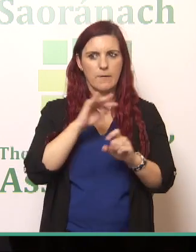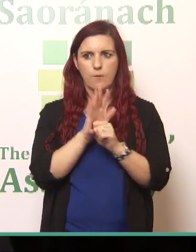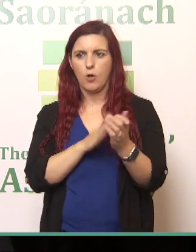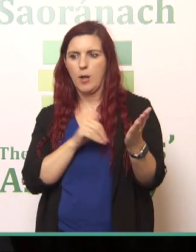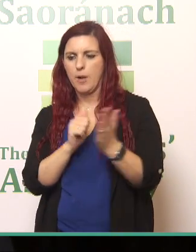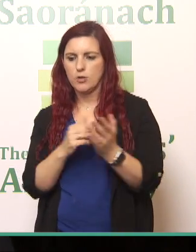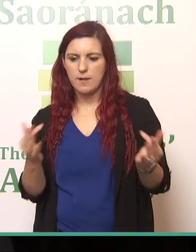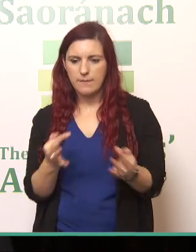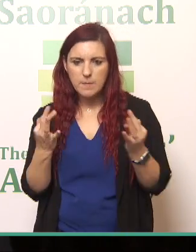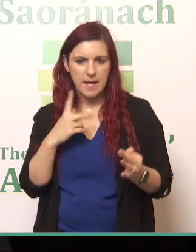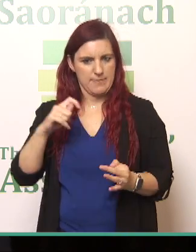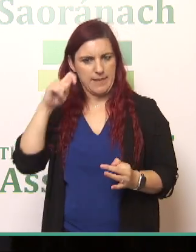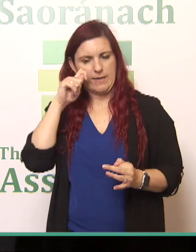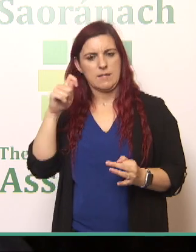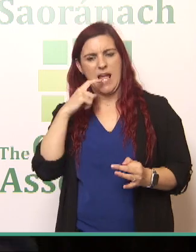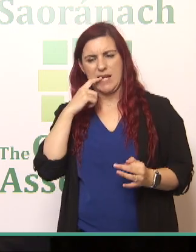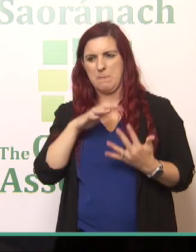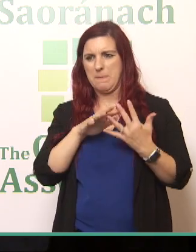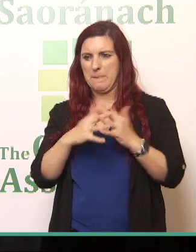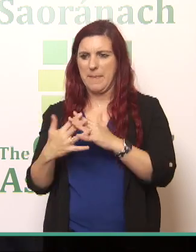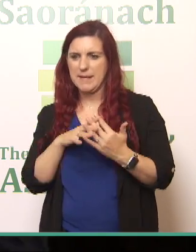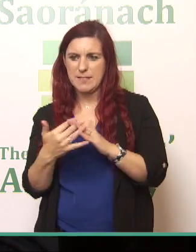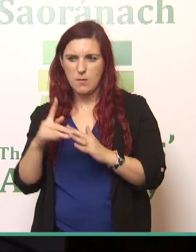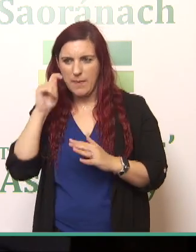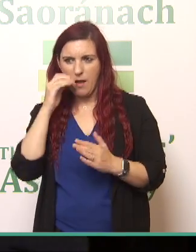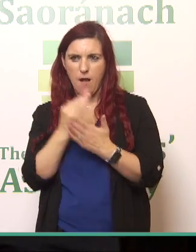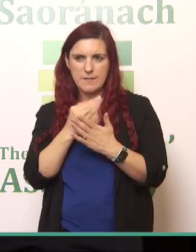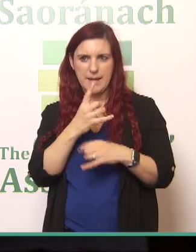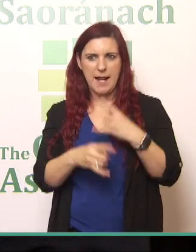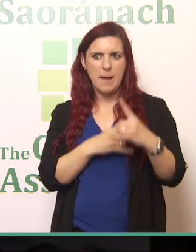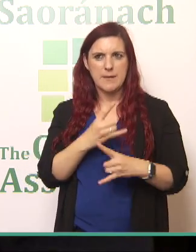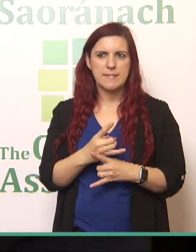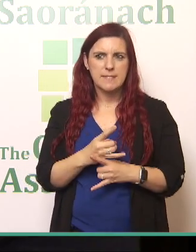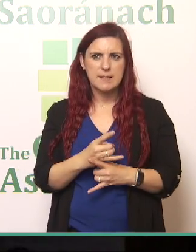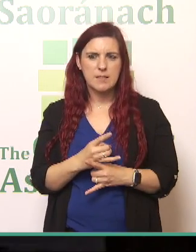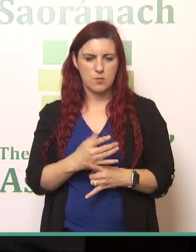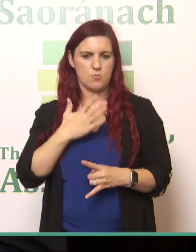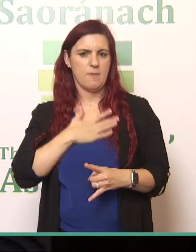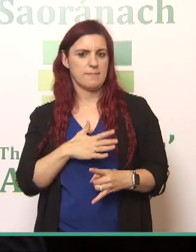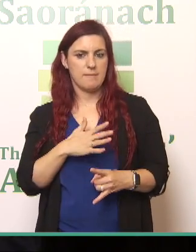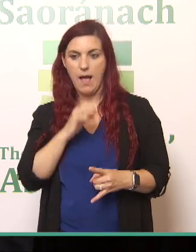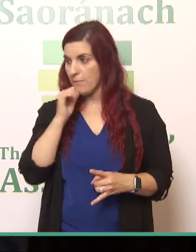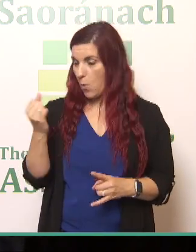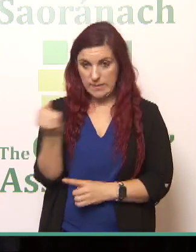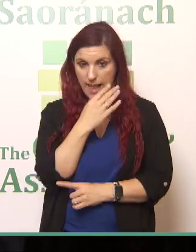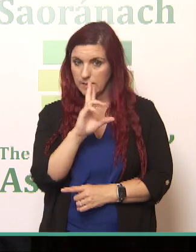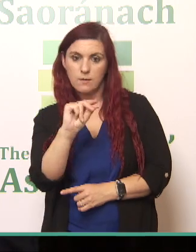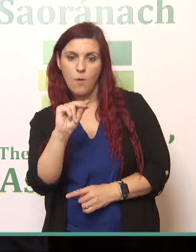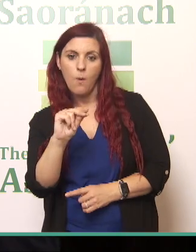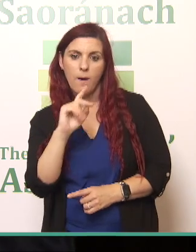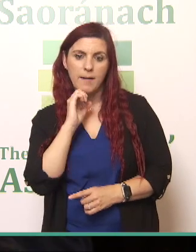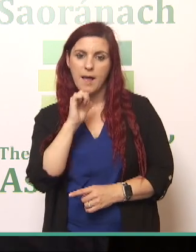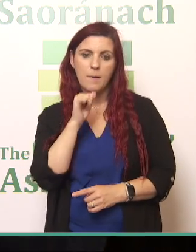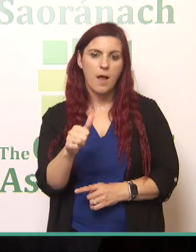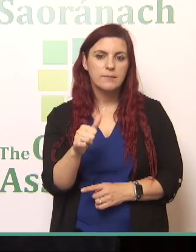think it's very, very necessary that we engage. Far too often there's a vacuum and it builds a wedge. I don't have slides and I'm not the